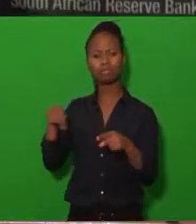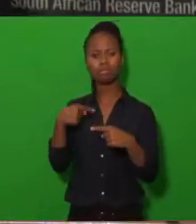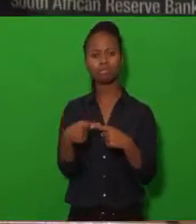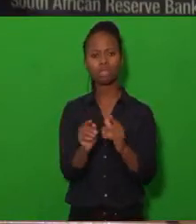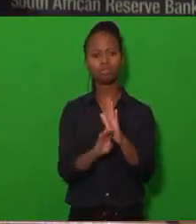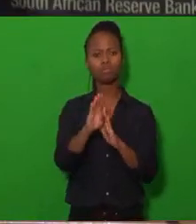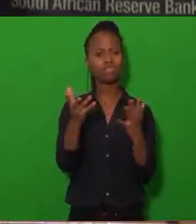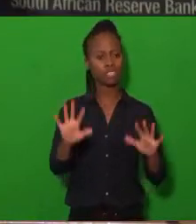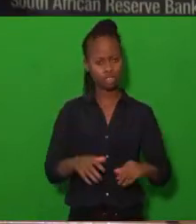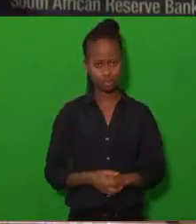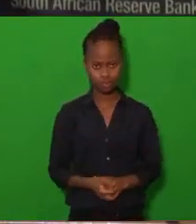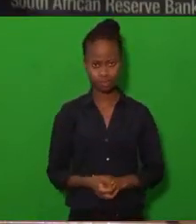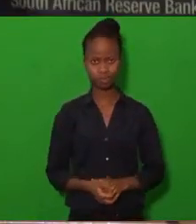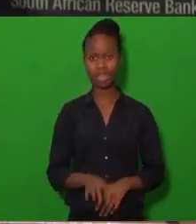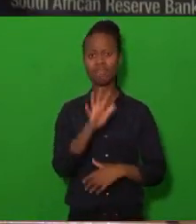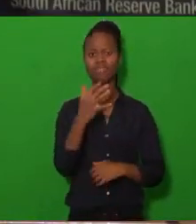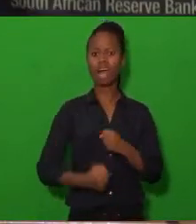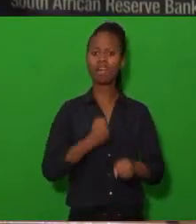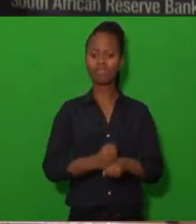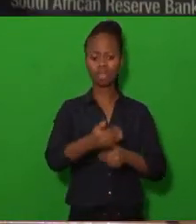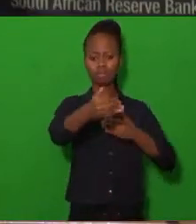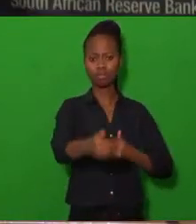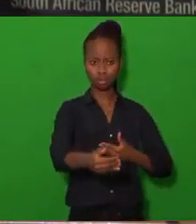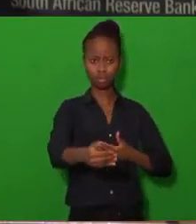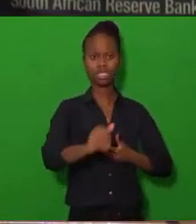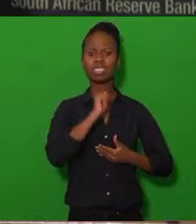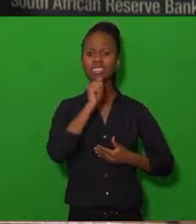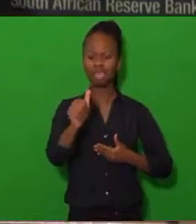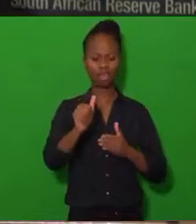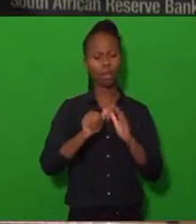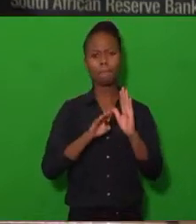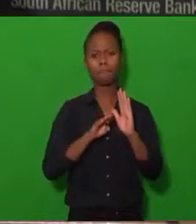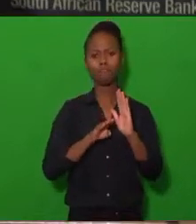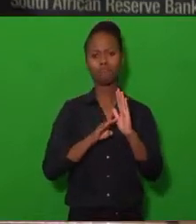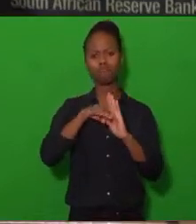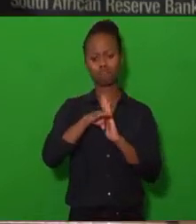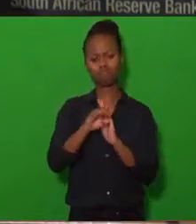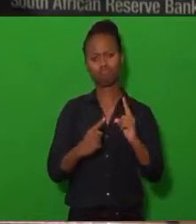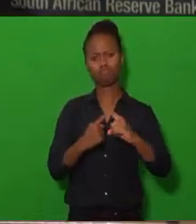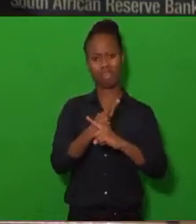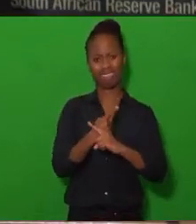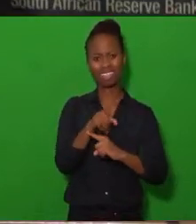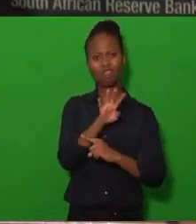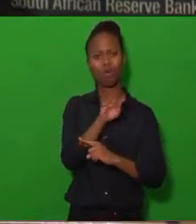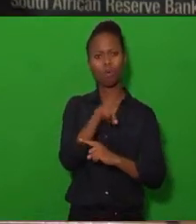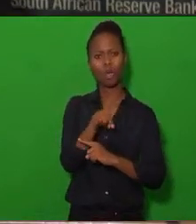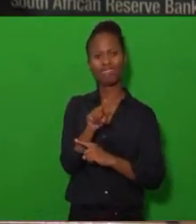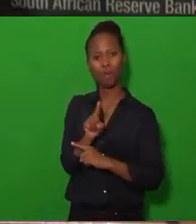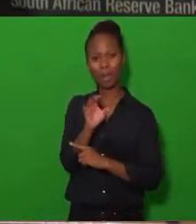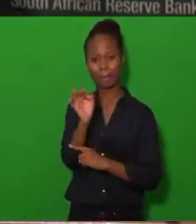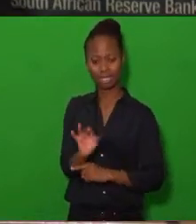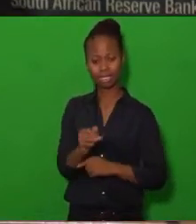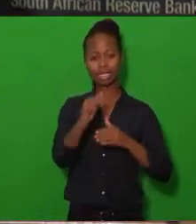5-year break-even rates are currently about 4.1%, and 10-year break-even rates are